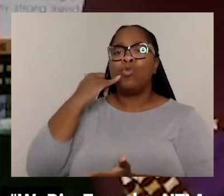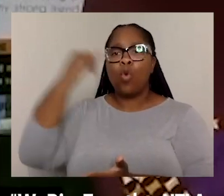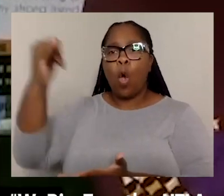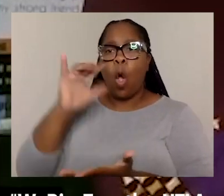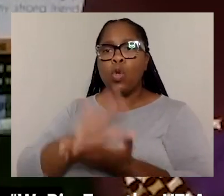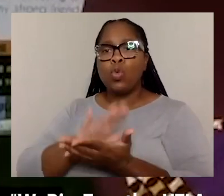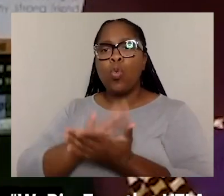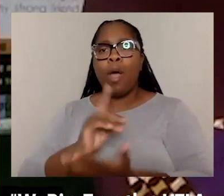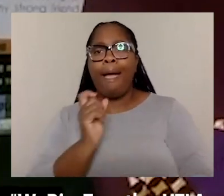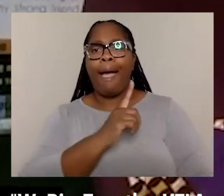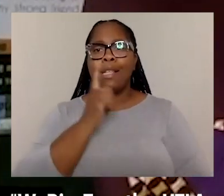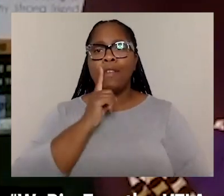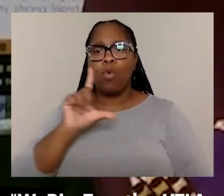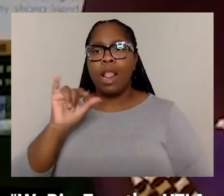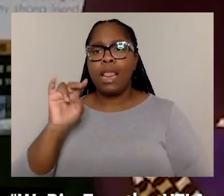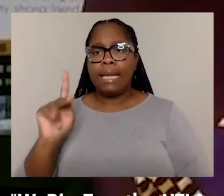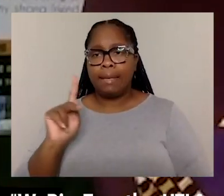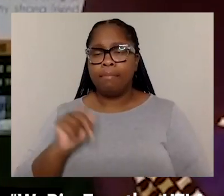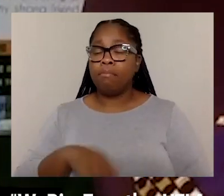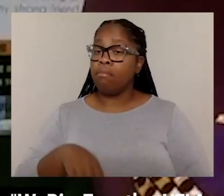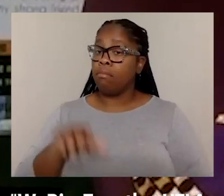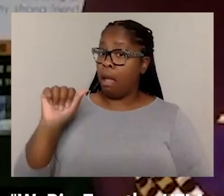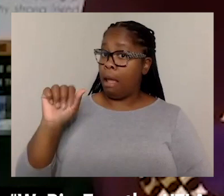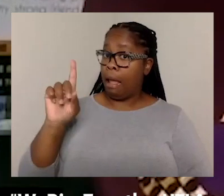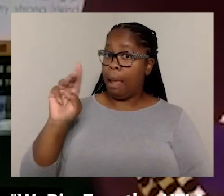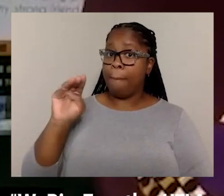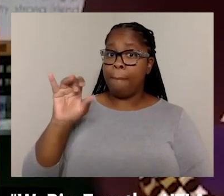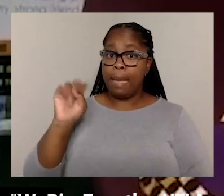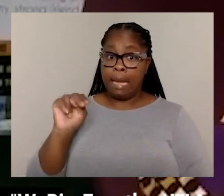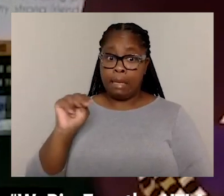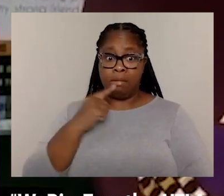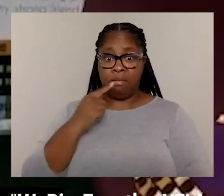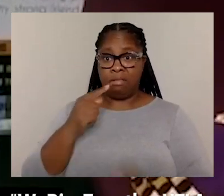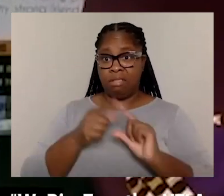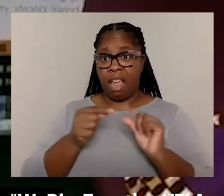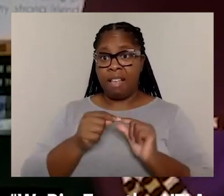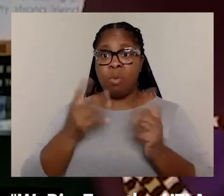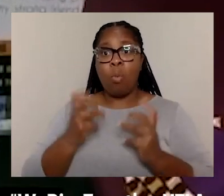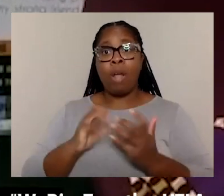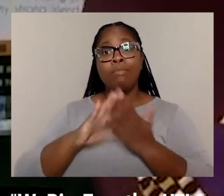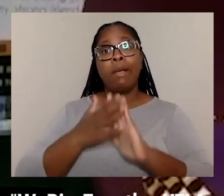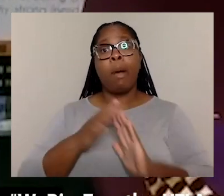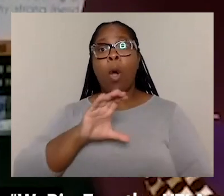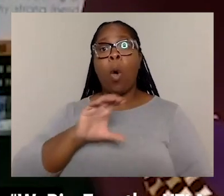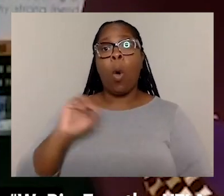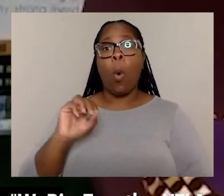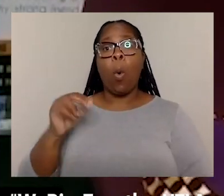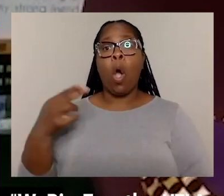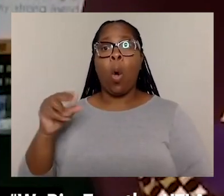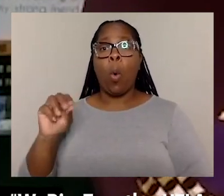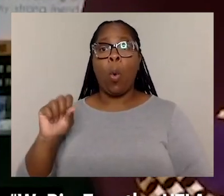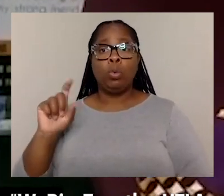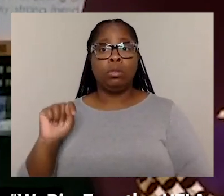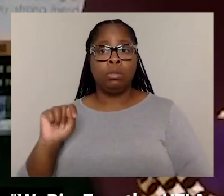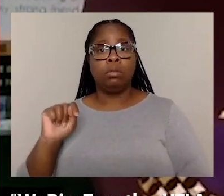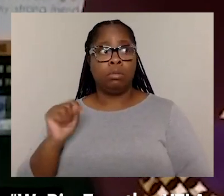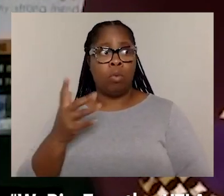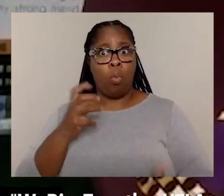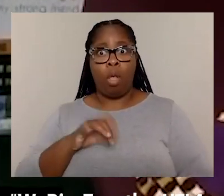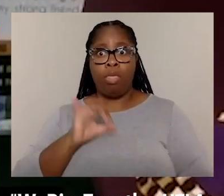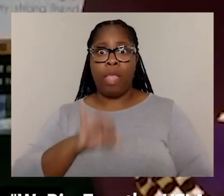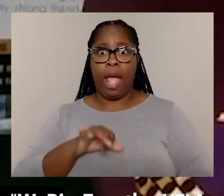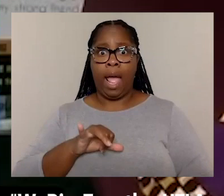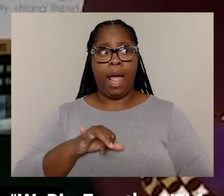are saying that they want to co-host abilities or have co-hosting abilities so